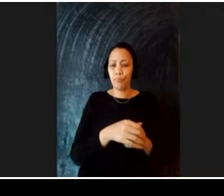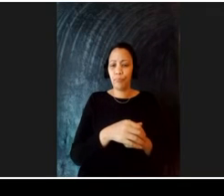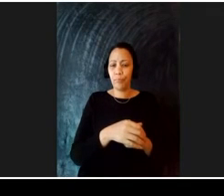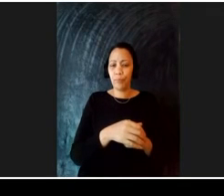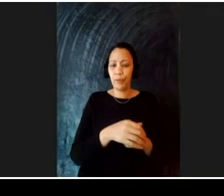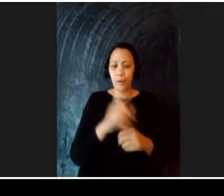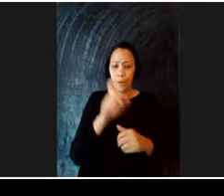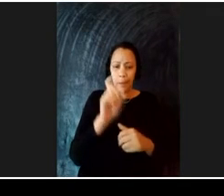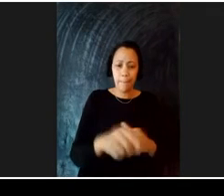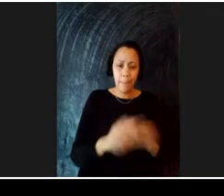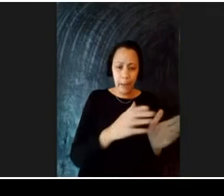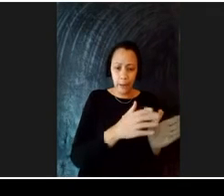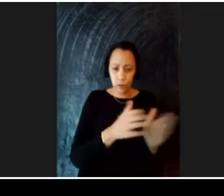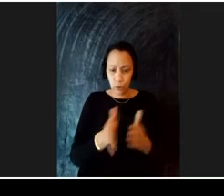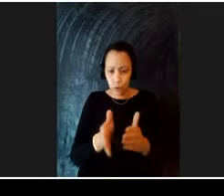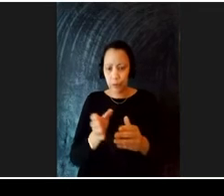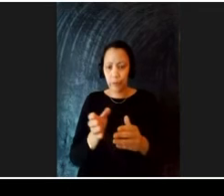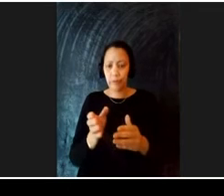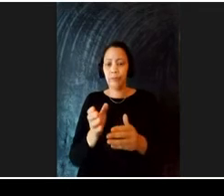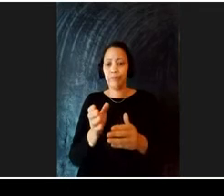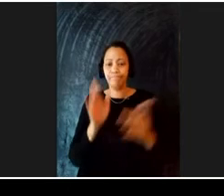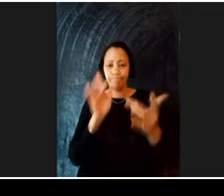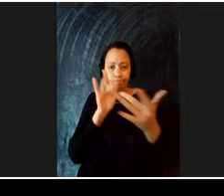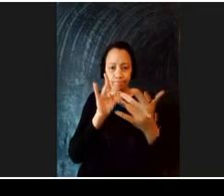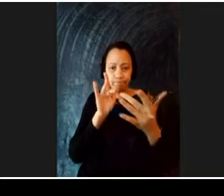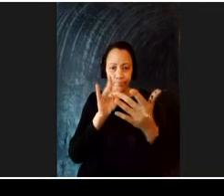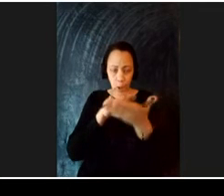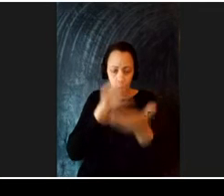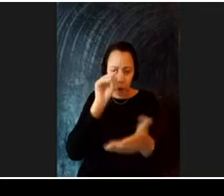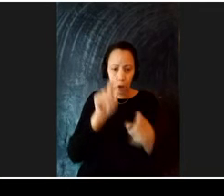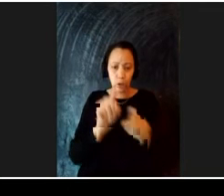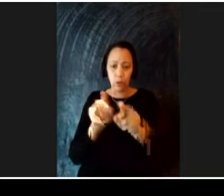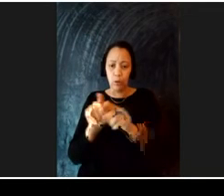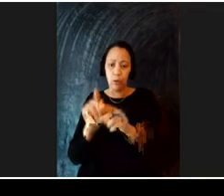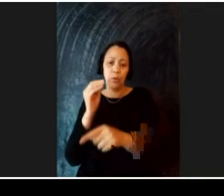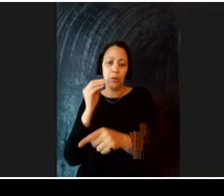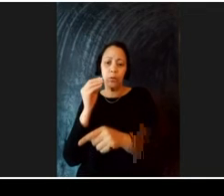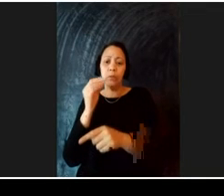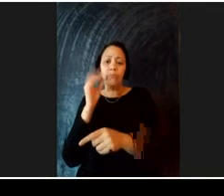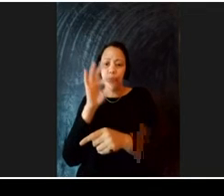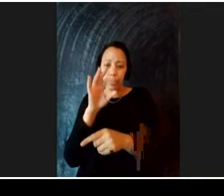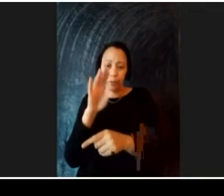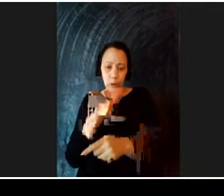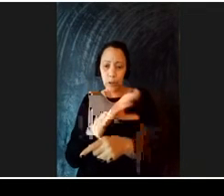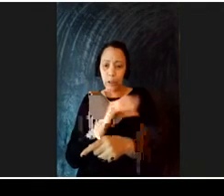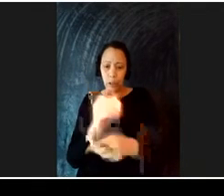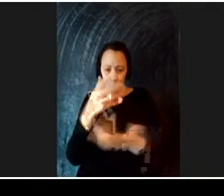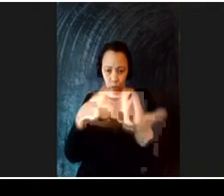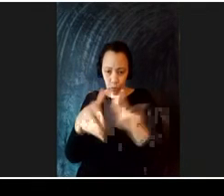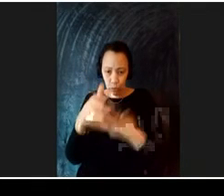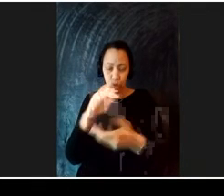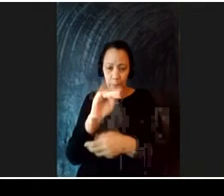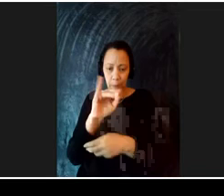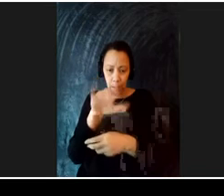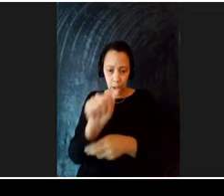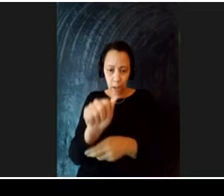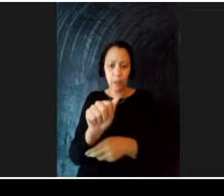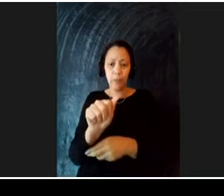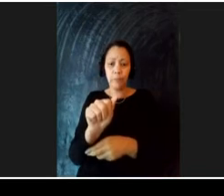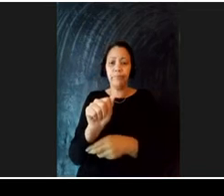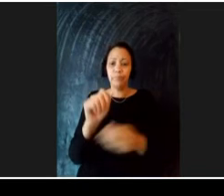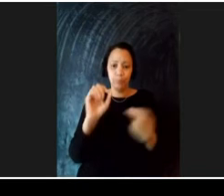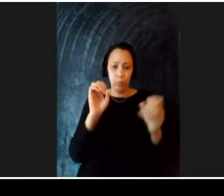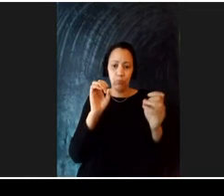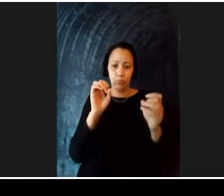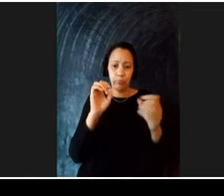moment they shared with their facilitators that this disruptive and triggering event had scarred them and made them